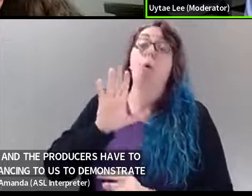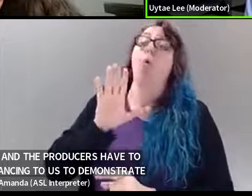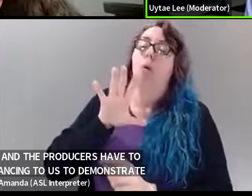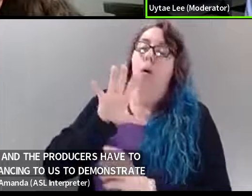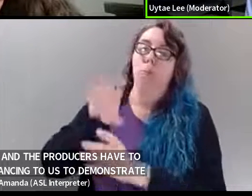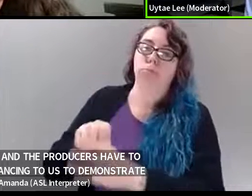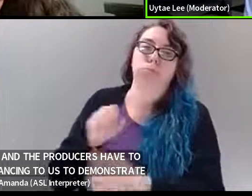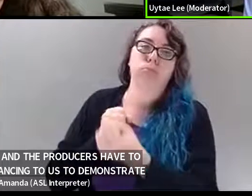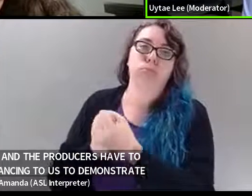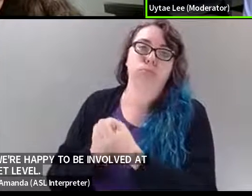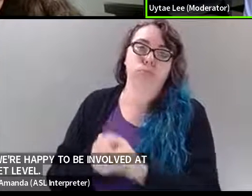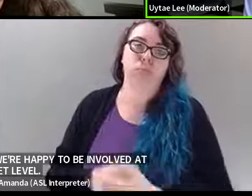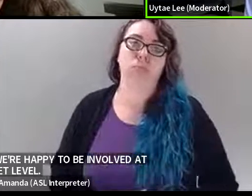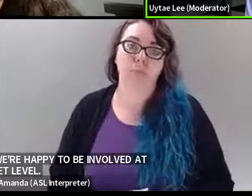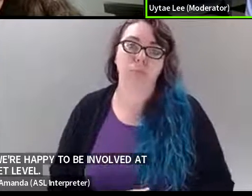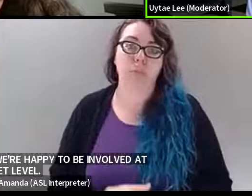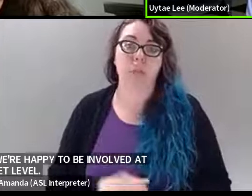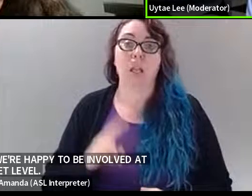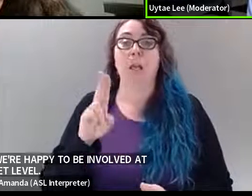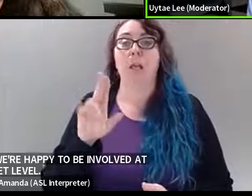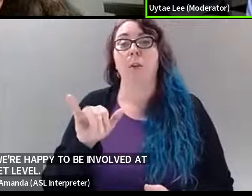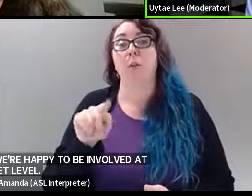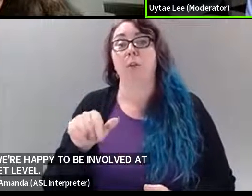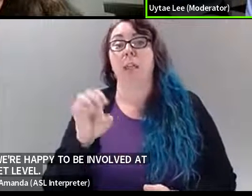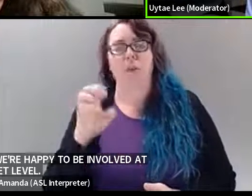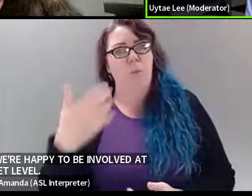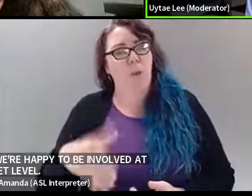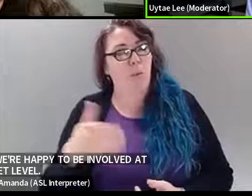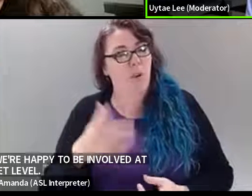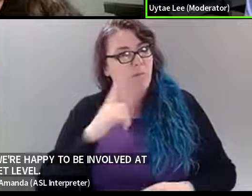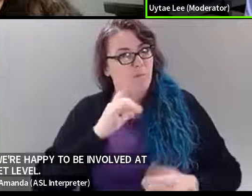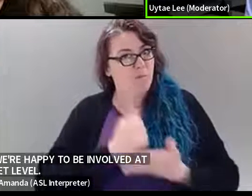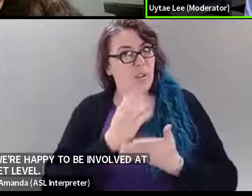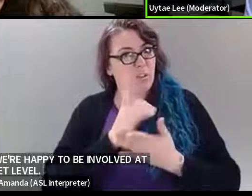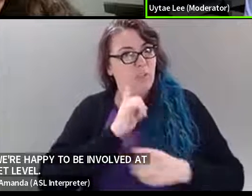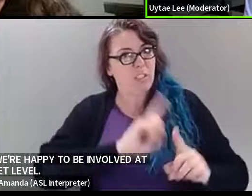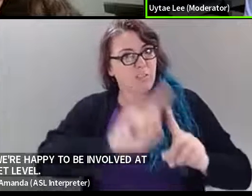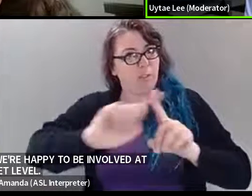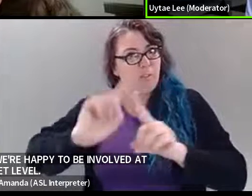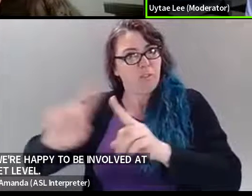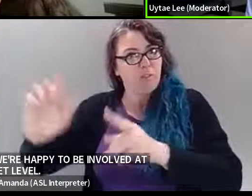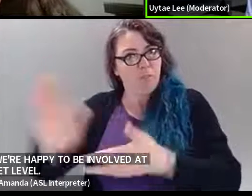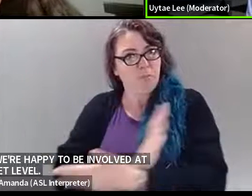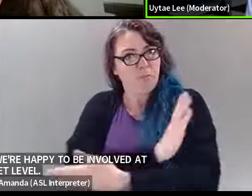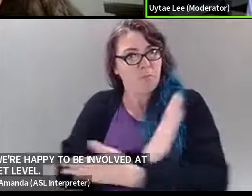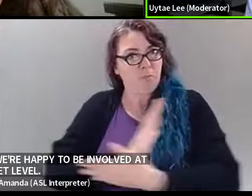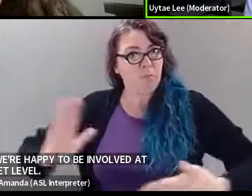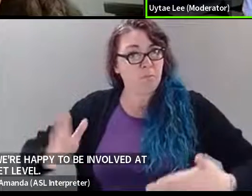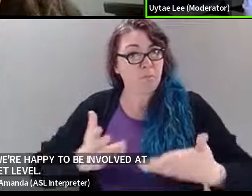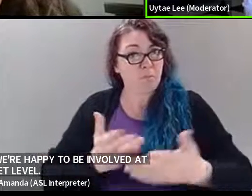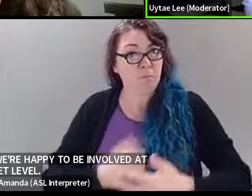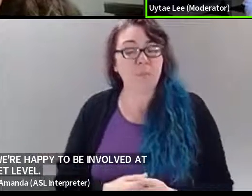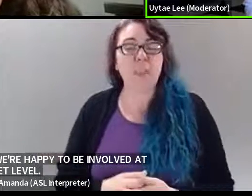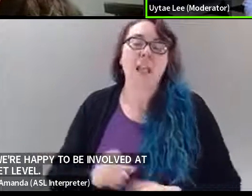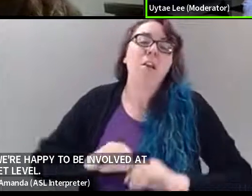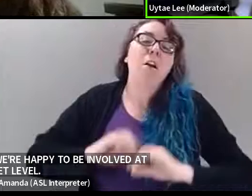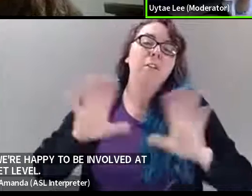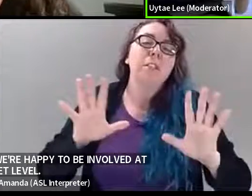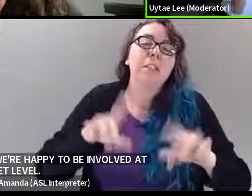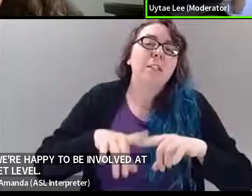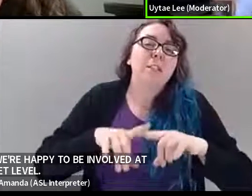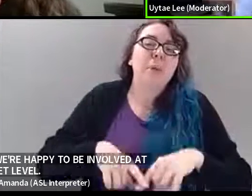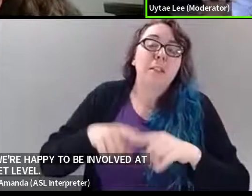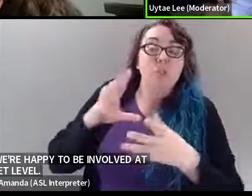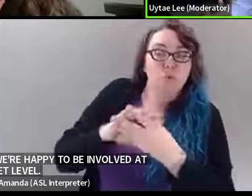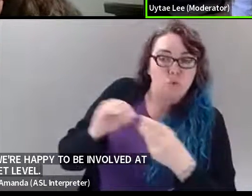budgets for people to kind of get their idea, and ultimately it sounds like a core consideration is sort of value for money. It's like, for the